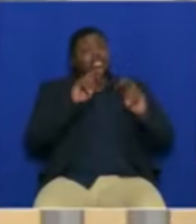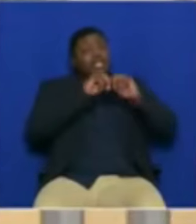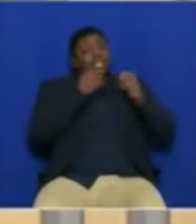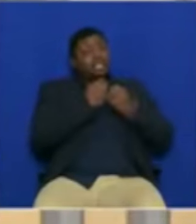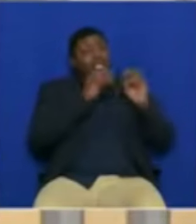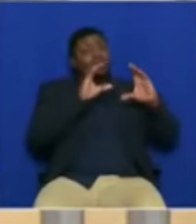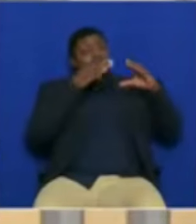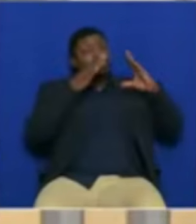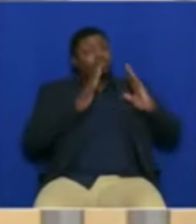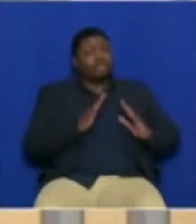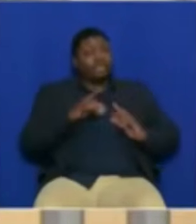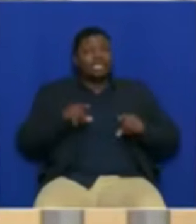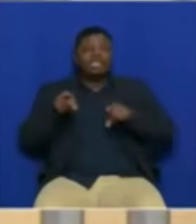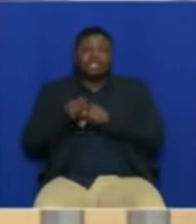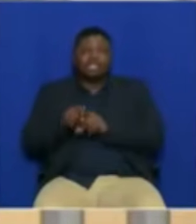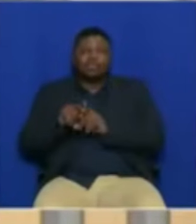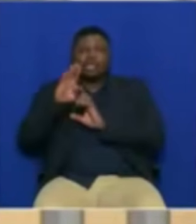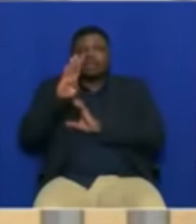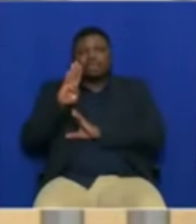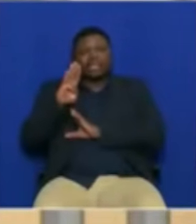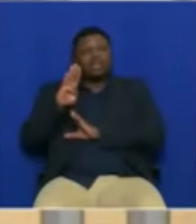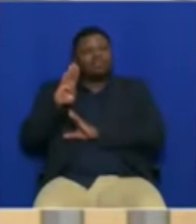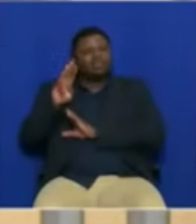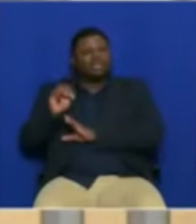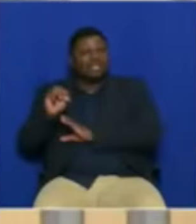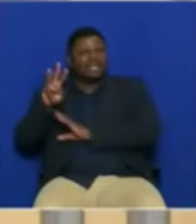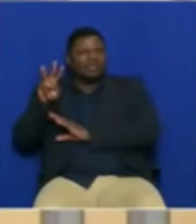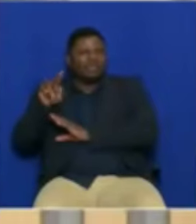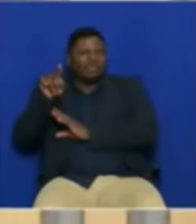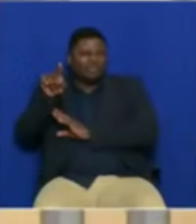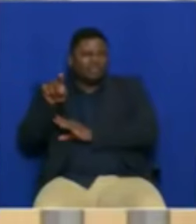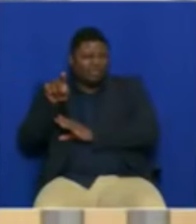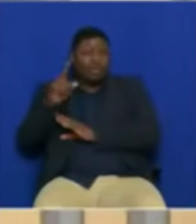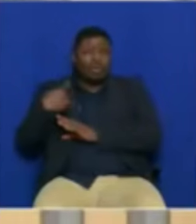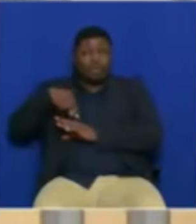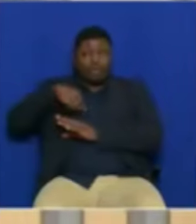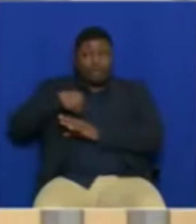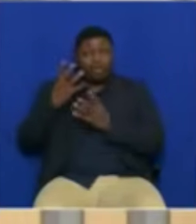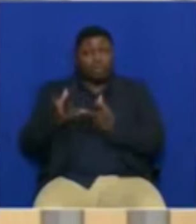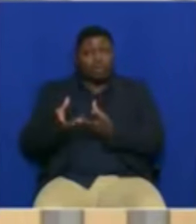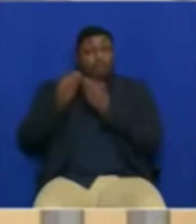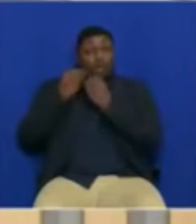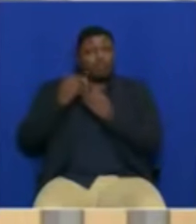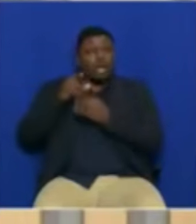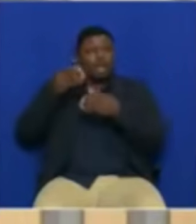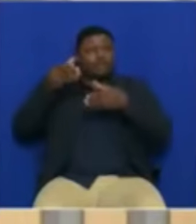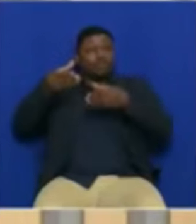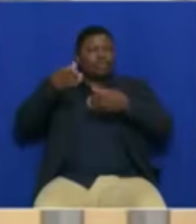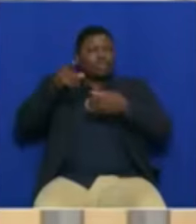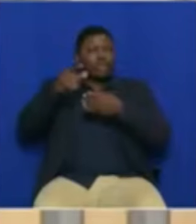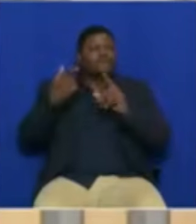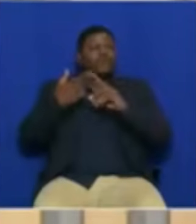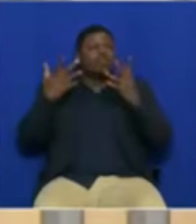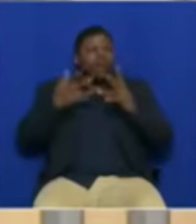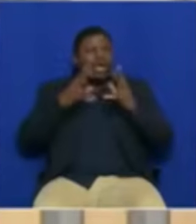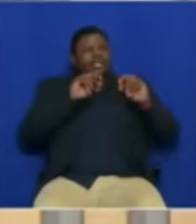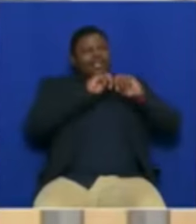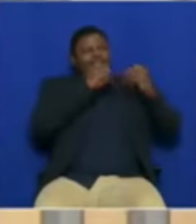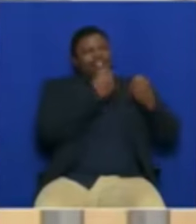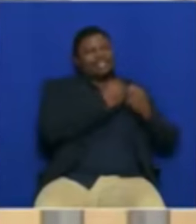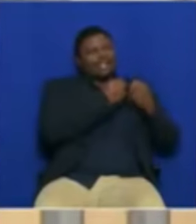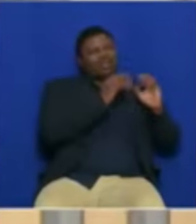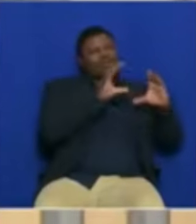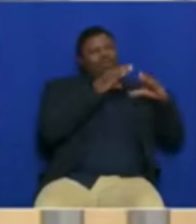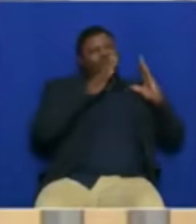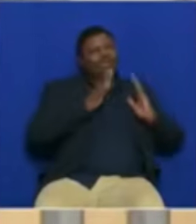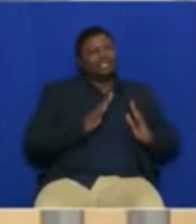got the actual documents from the National Commissioner, and that you will see we got it in February. This thing here